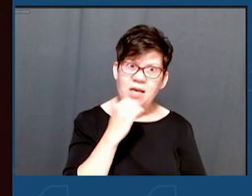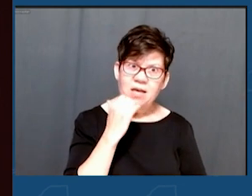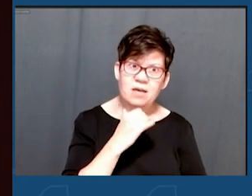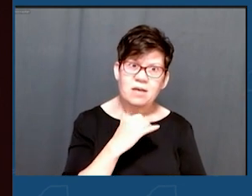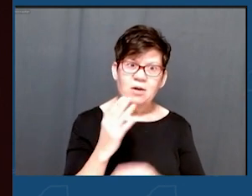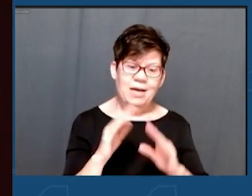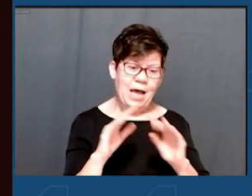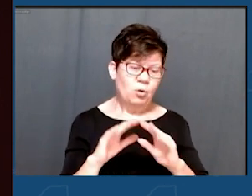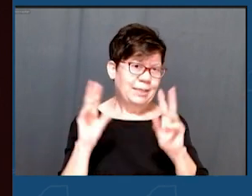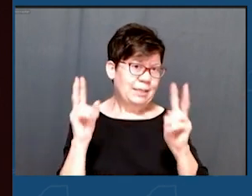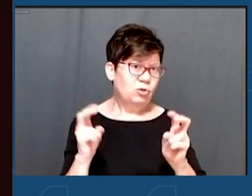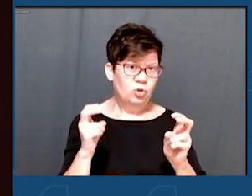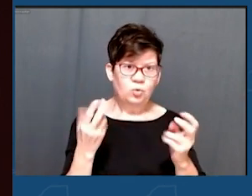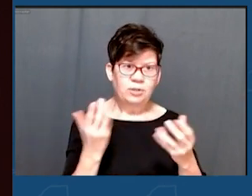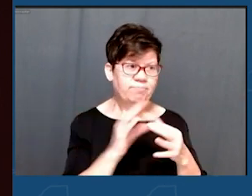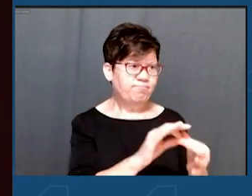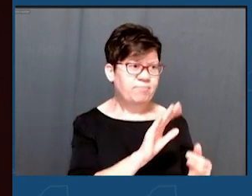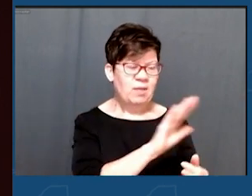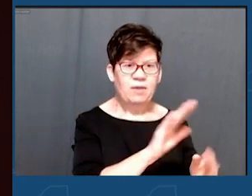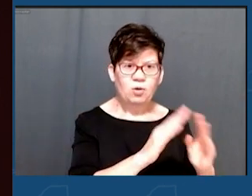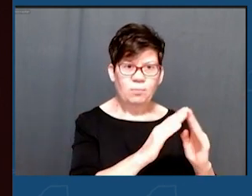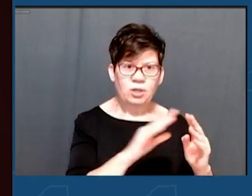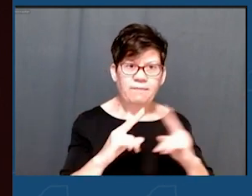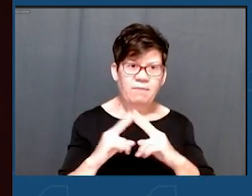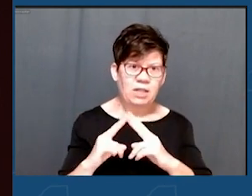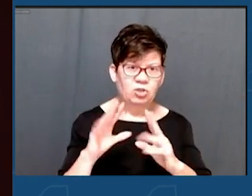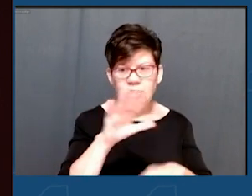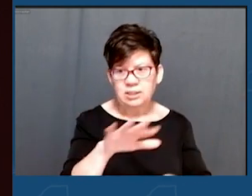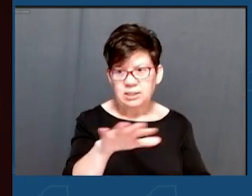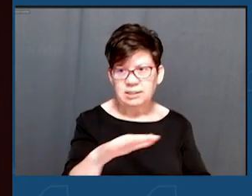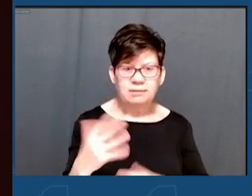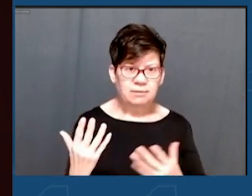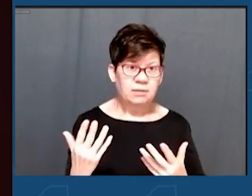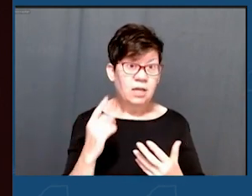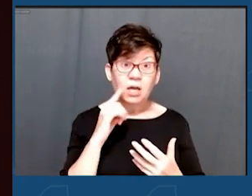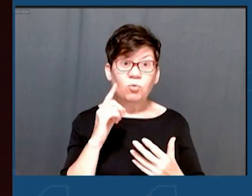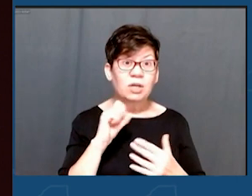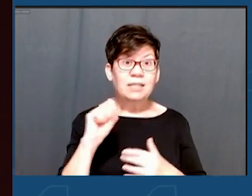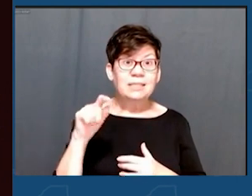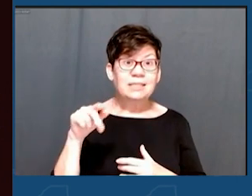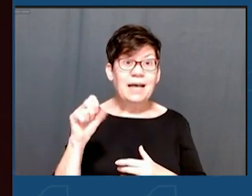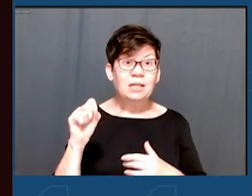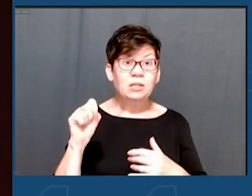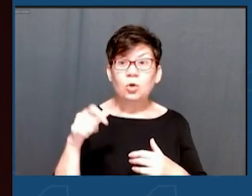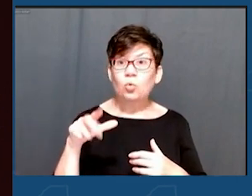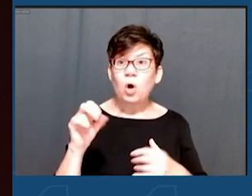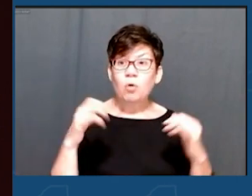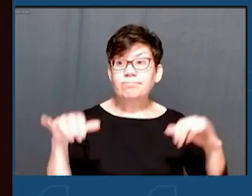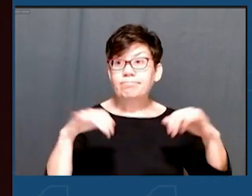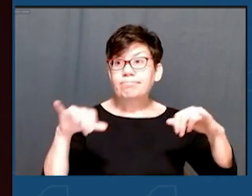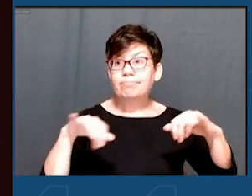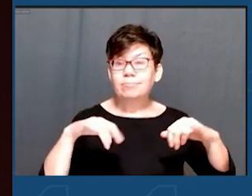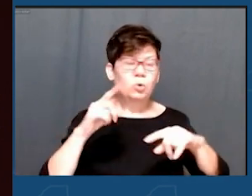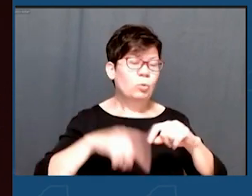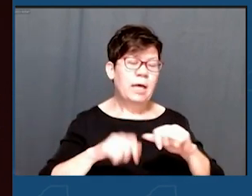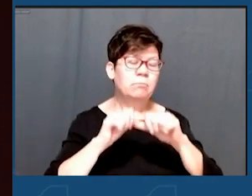to improve the living experience for our residents. We need to look no further than where we are today, the Academy